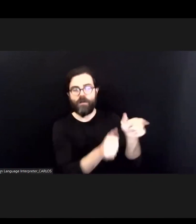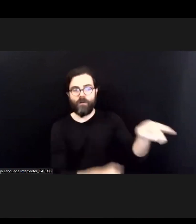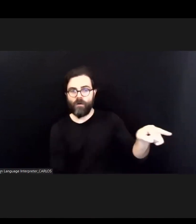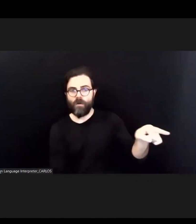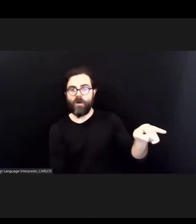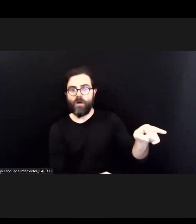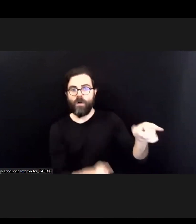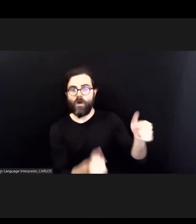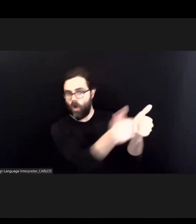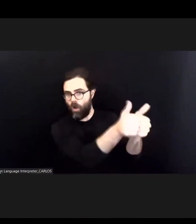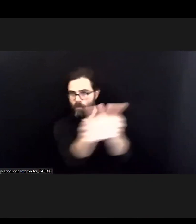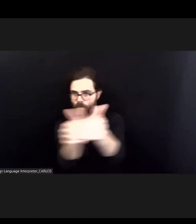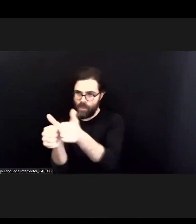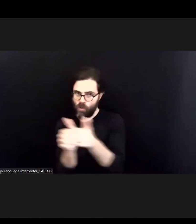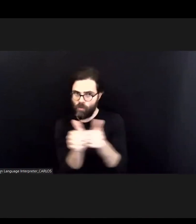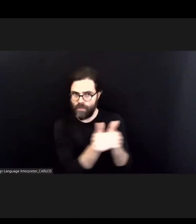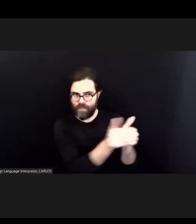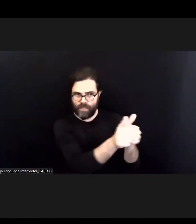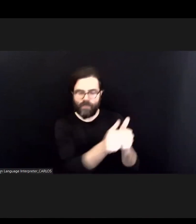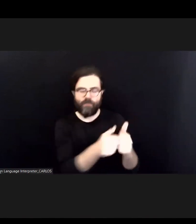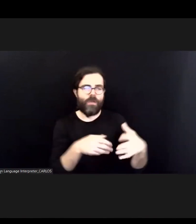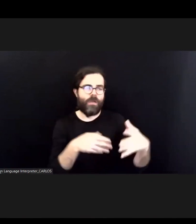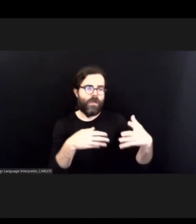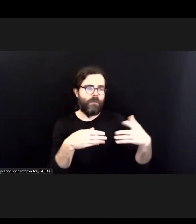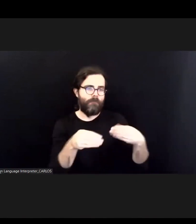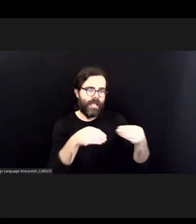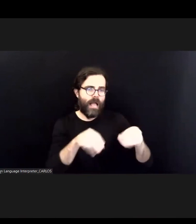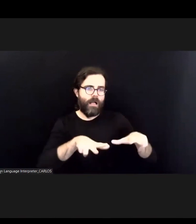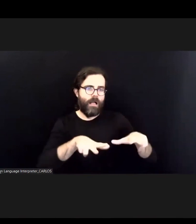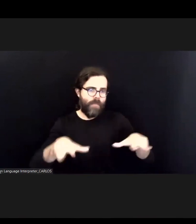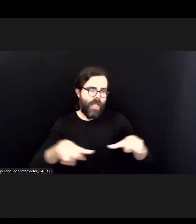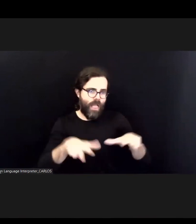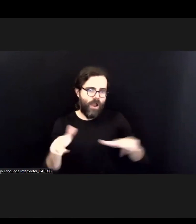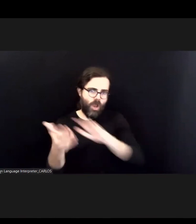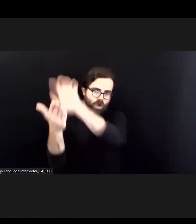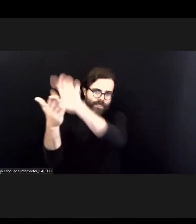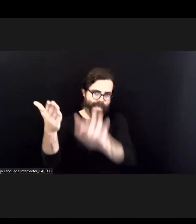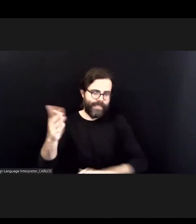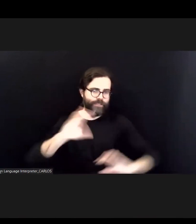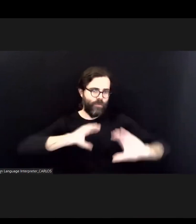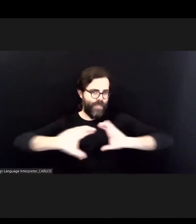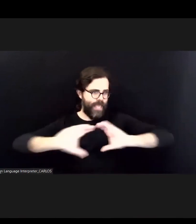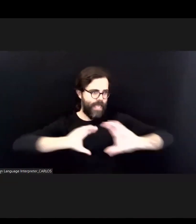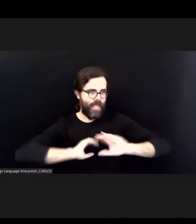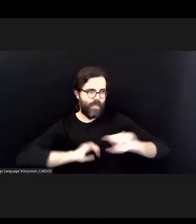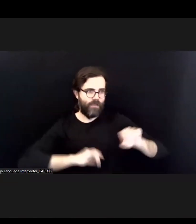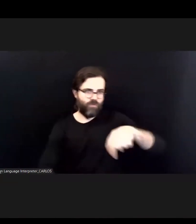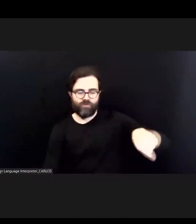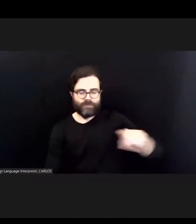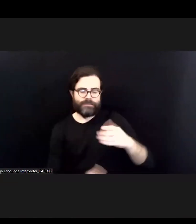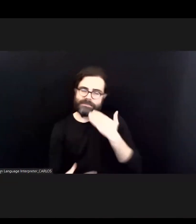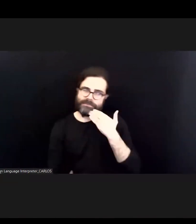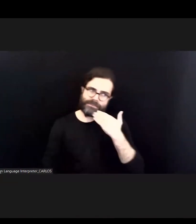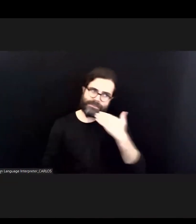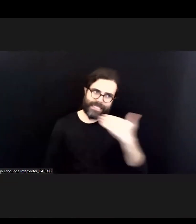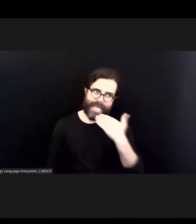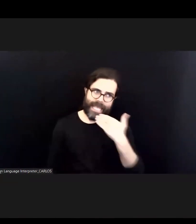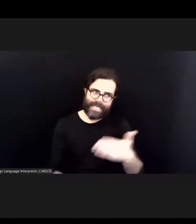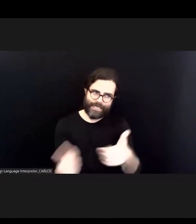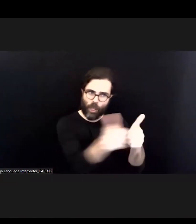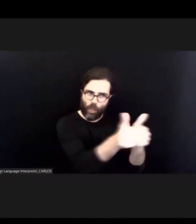workshop. Really, I would like to thank you all our speakers, Loredana, František, Susanna, and Radek, for